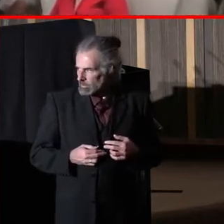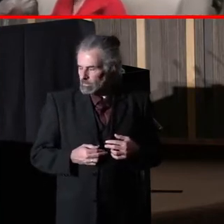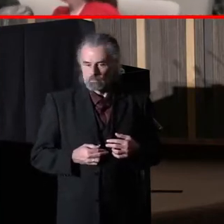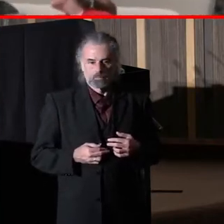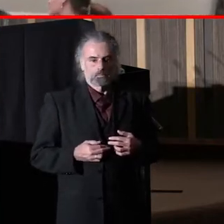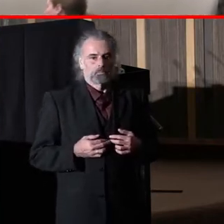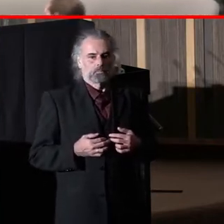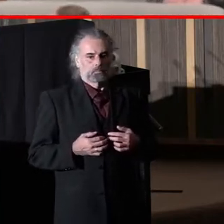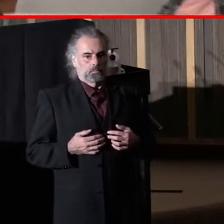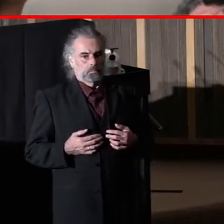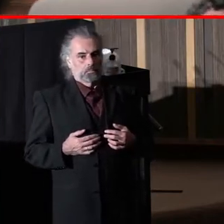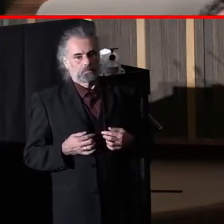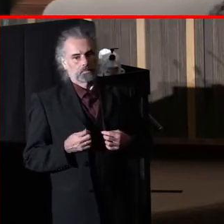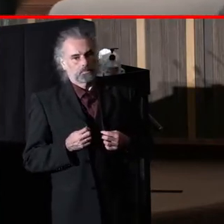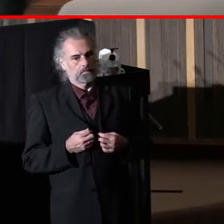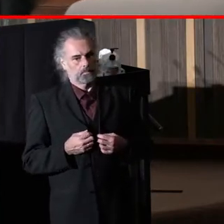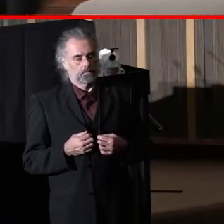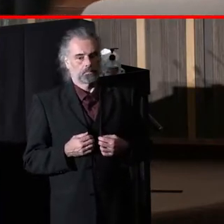bit, please? I think it's,